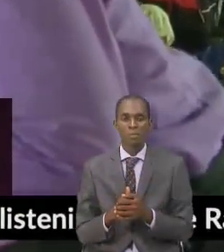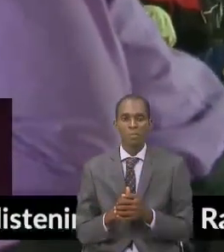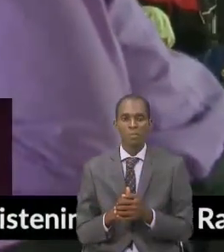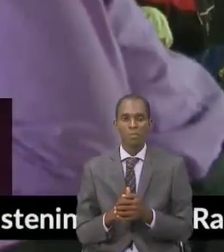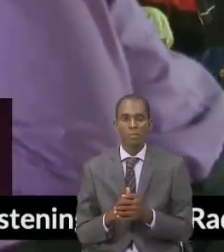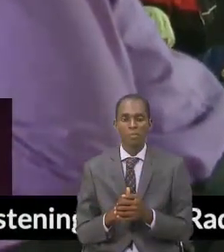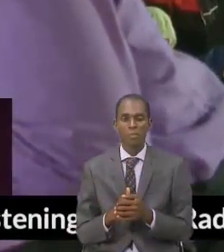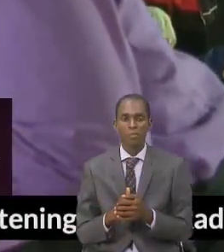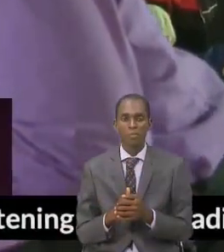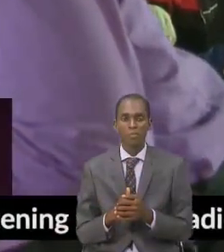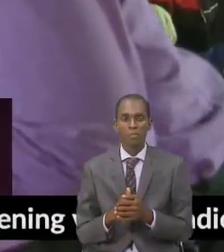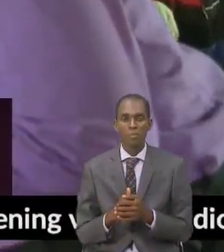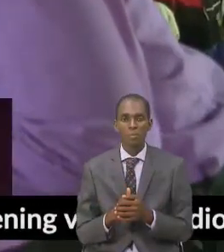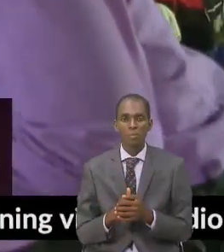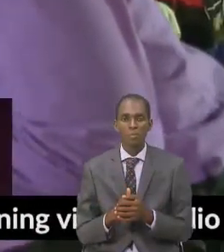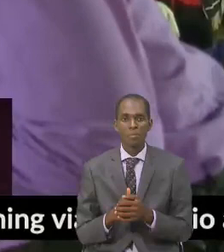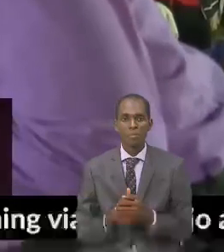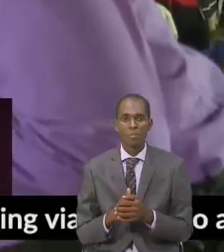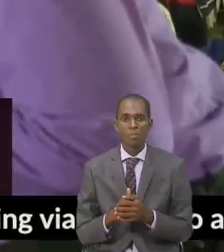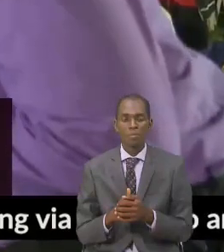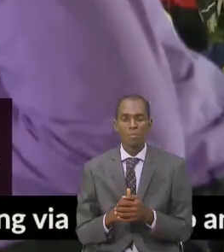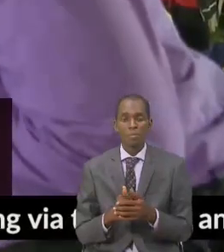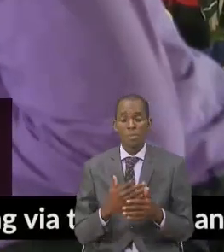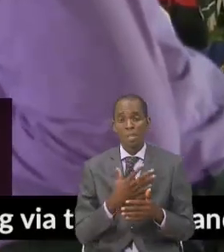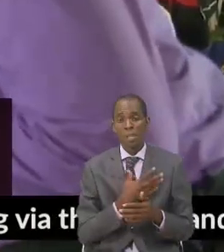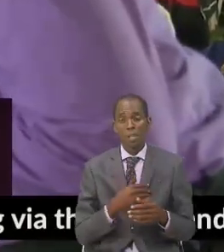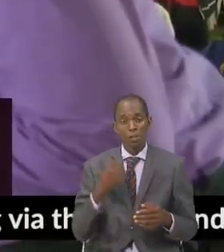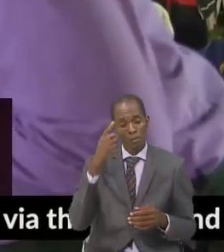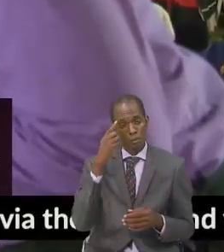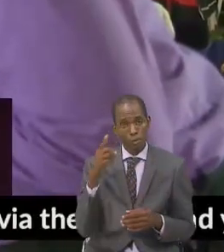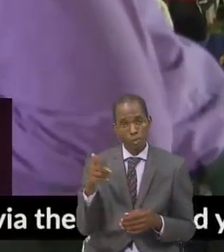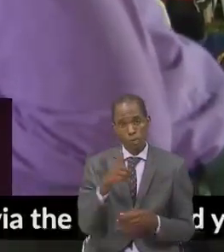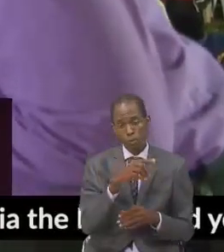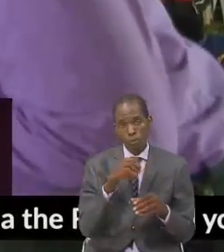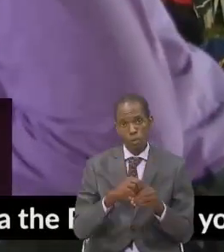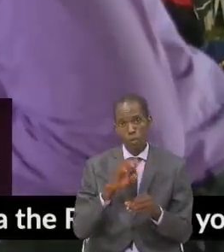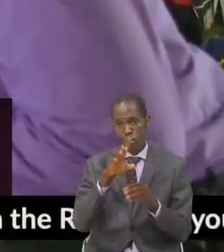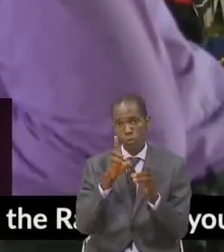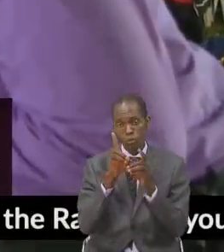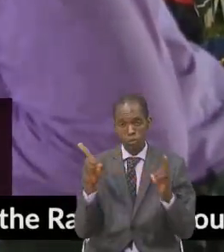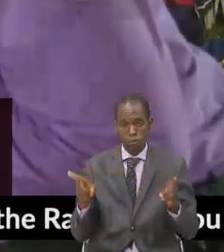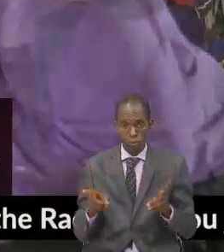There's a card that will be given to you by the counselors.